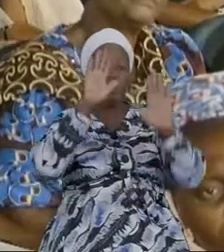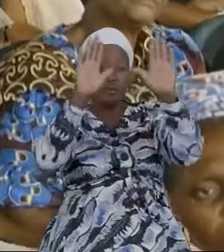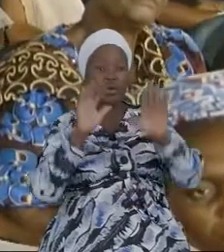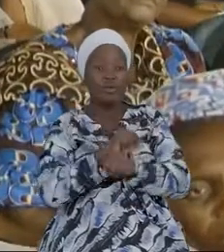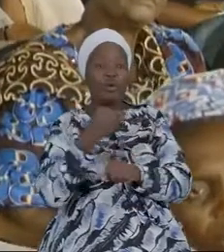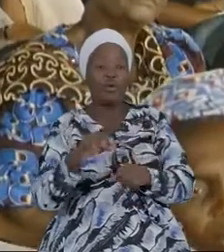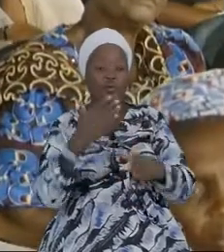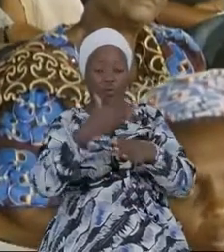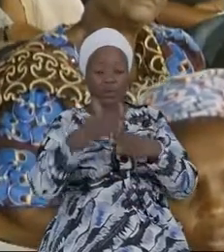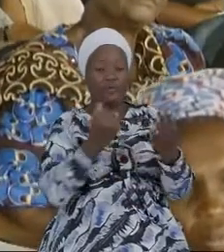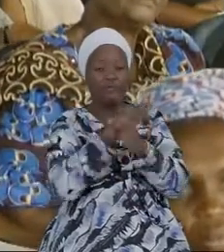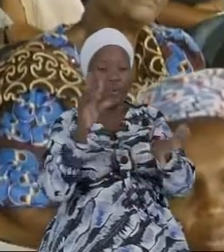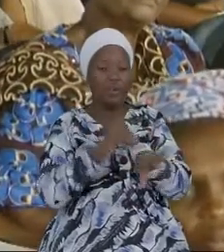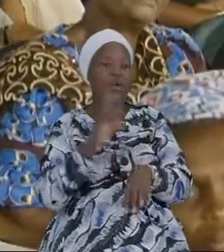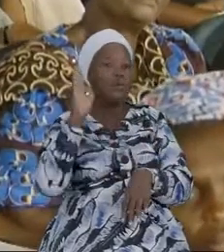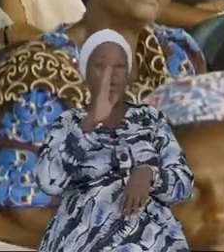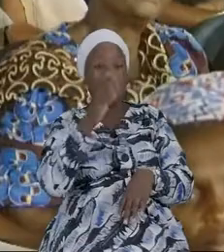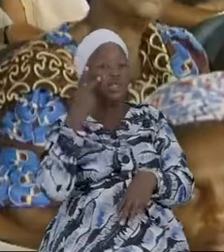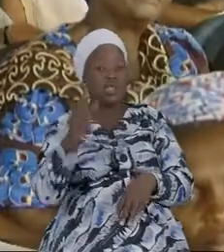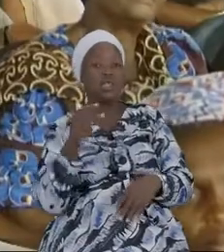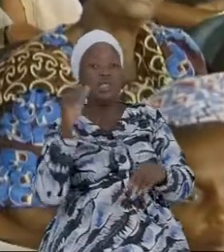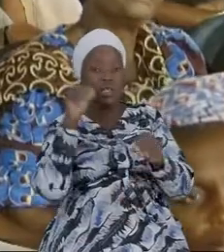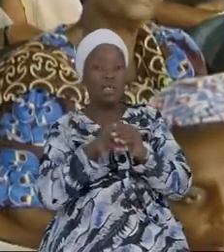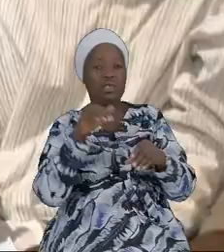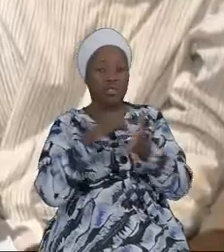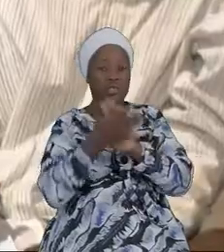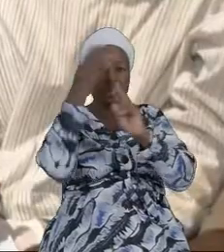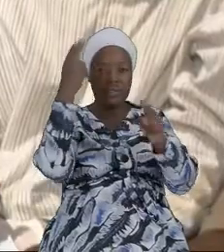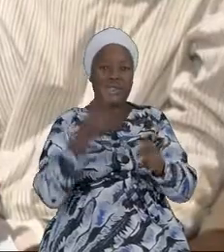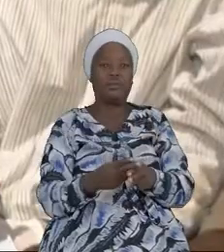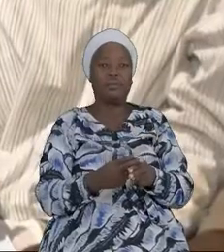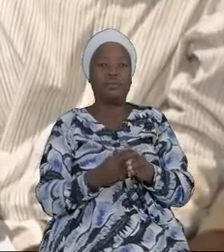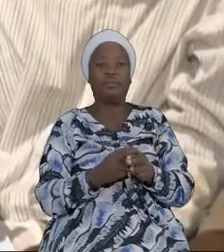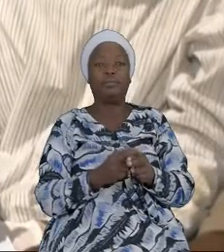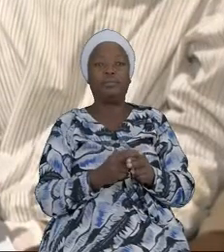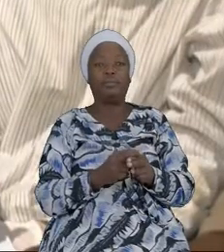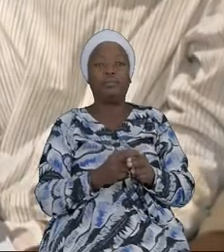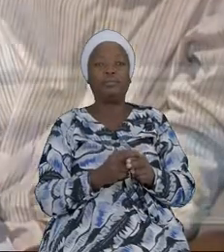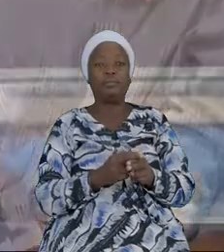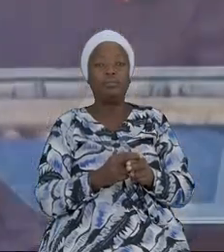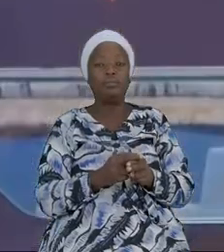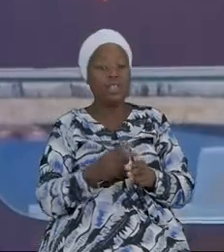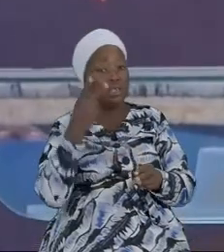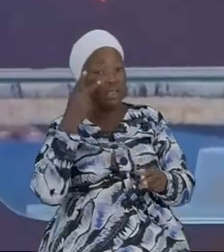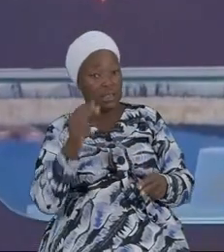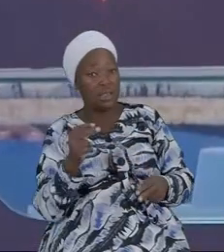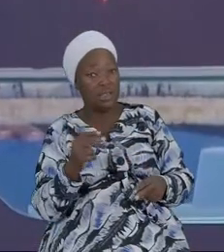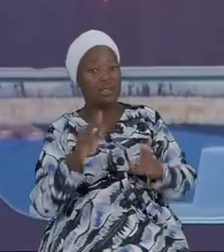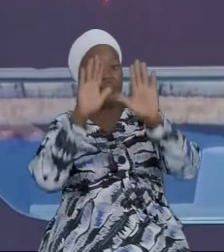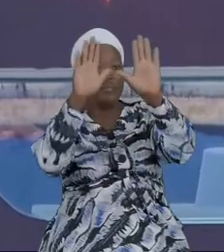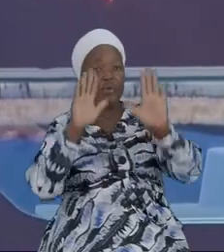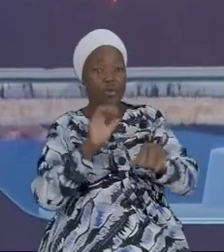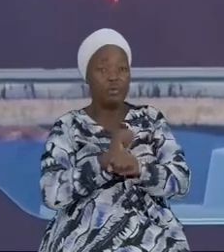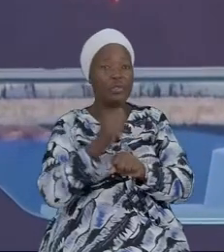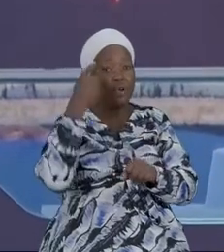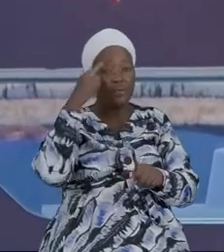miracle of total freedom will be evident in Jesus' name. Evident miracles